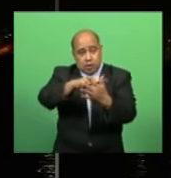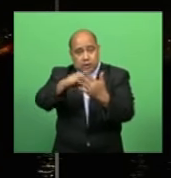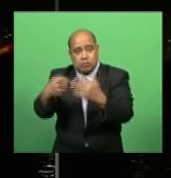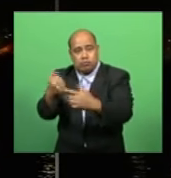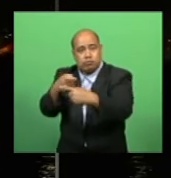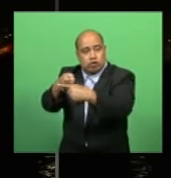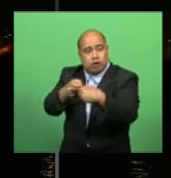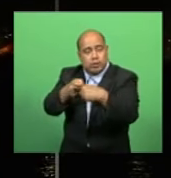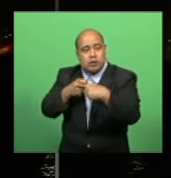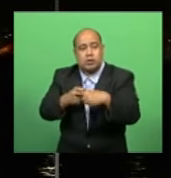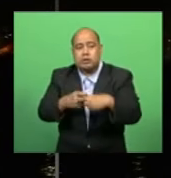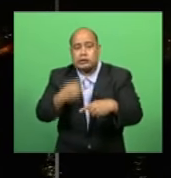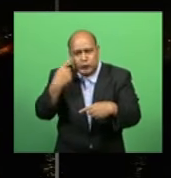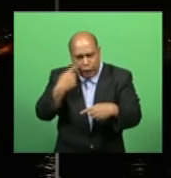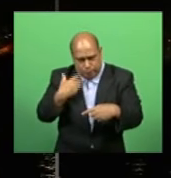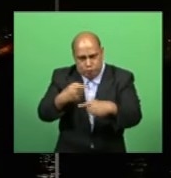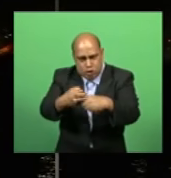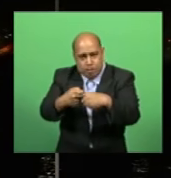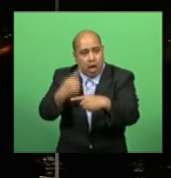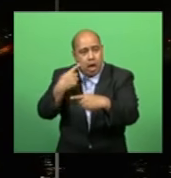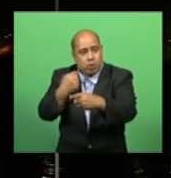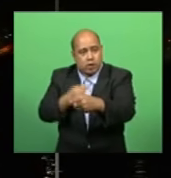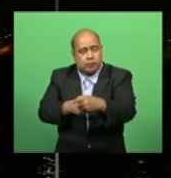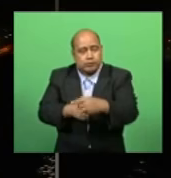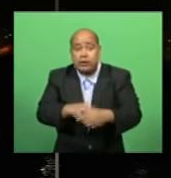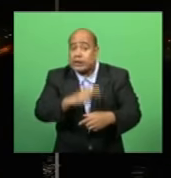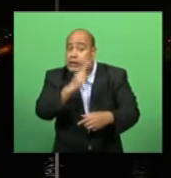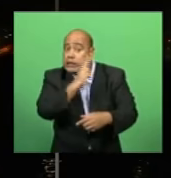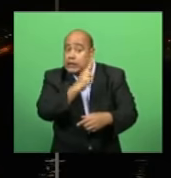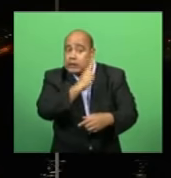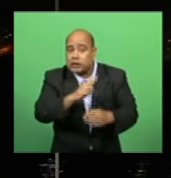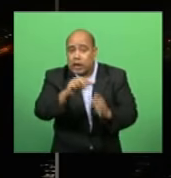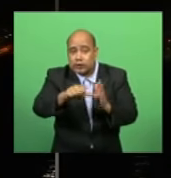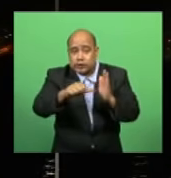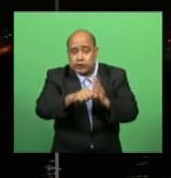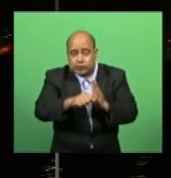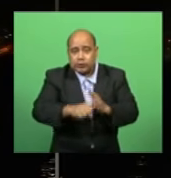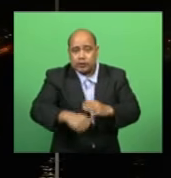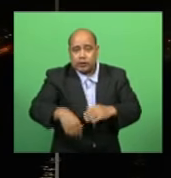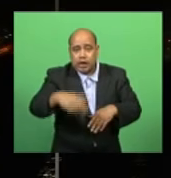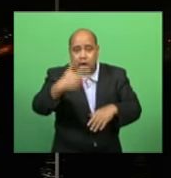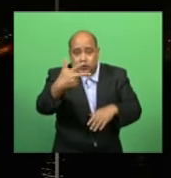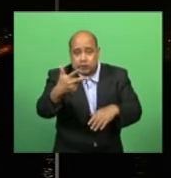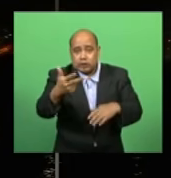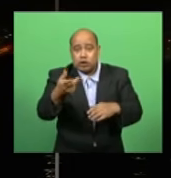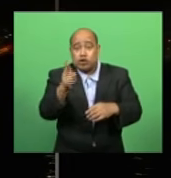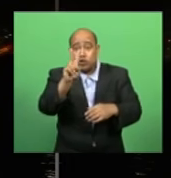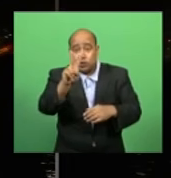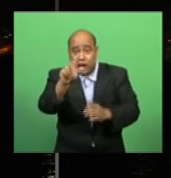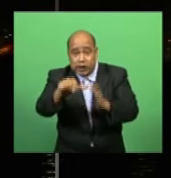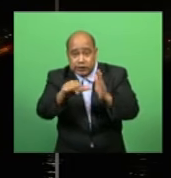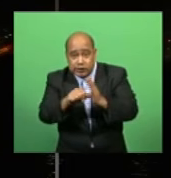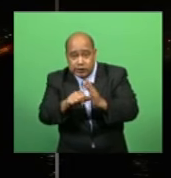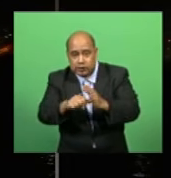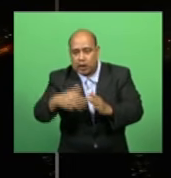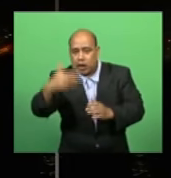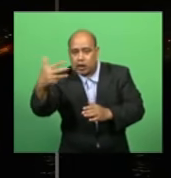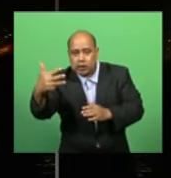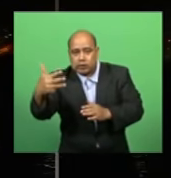an 8-year-old and 2 9-year-old nieces. This was revealed in statistics for April released by the Office of the Director of